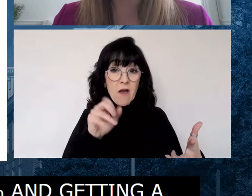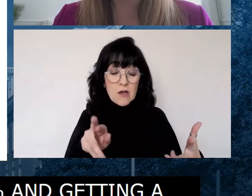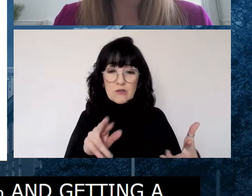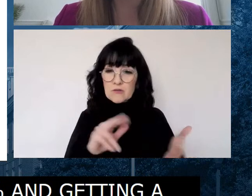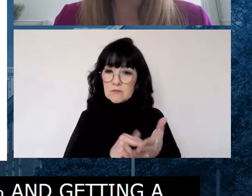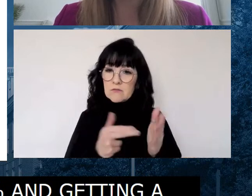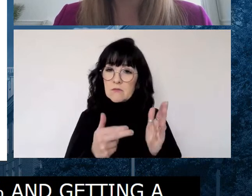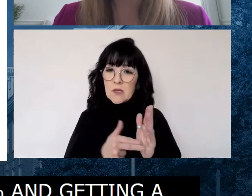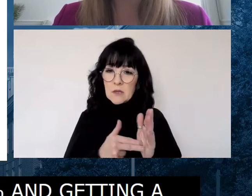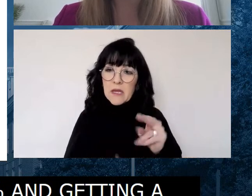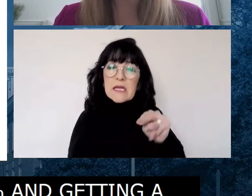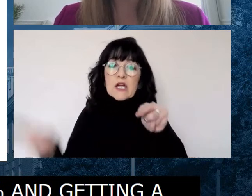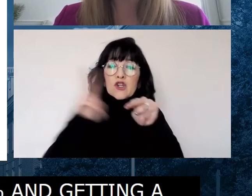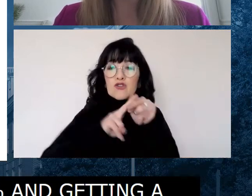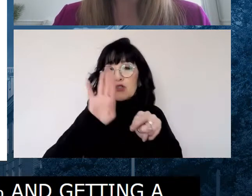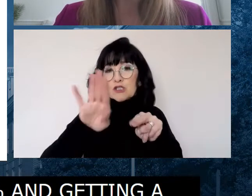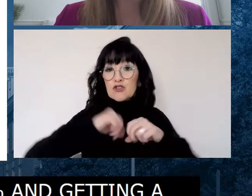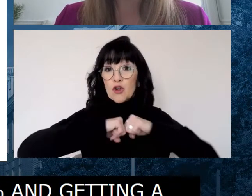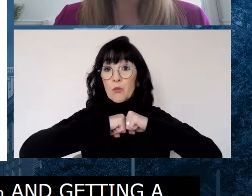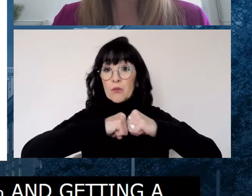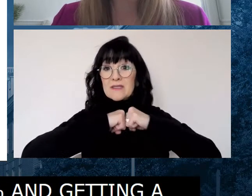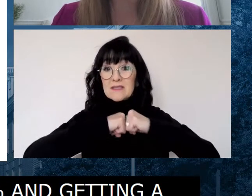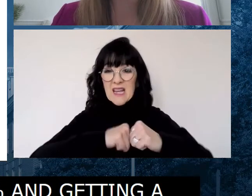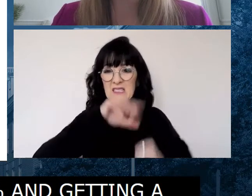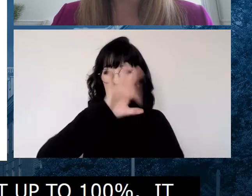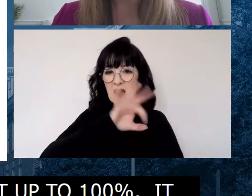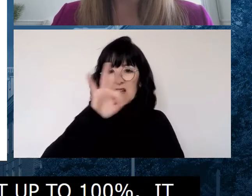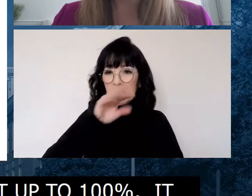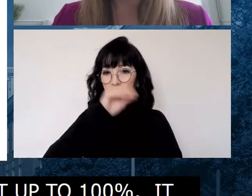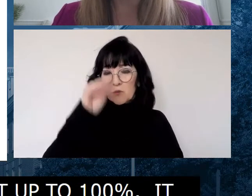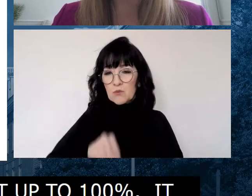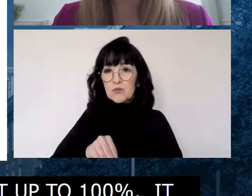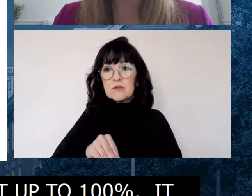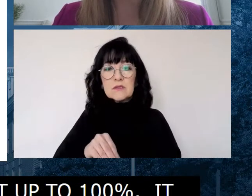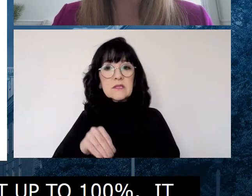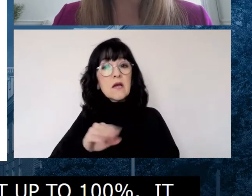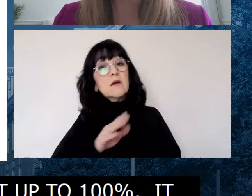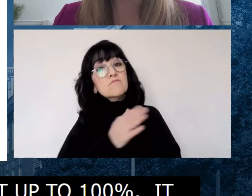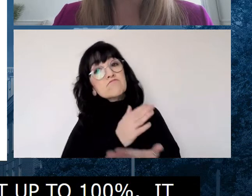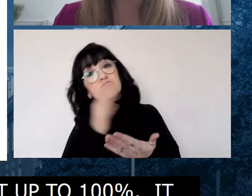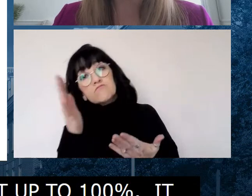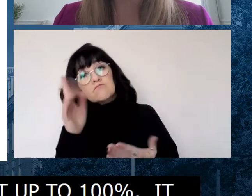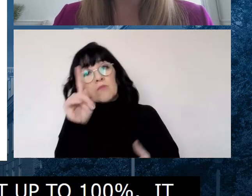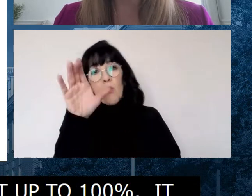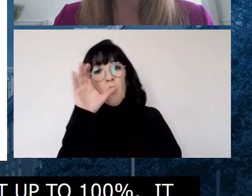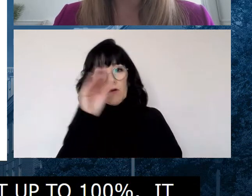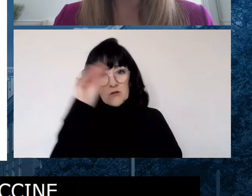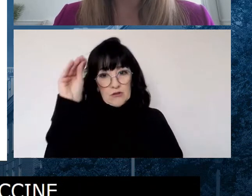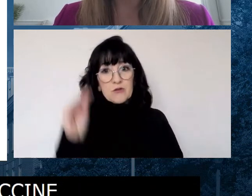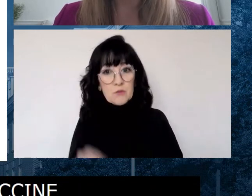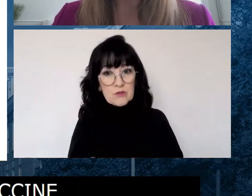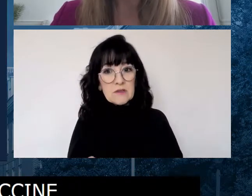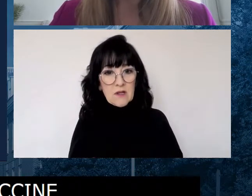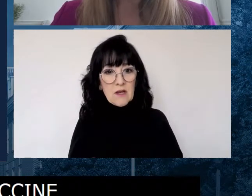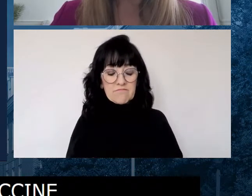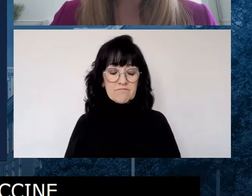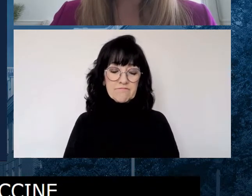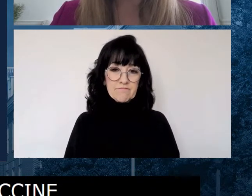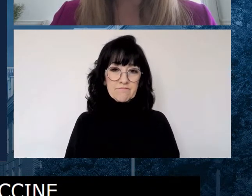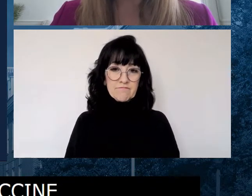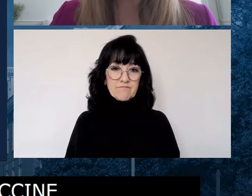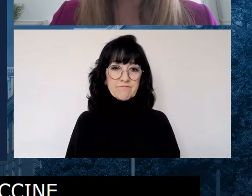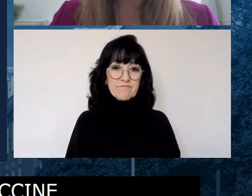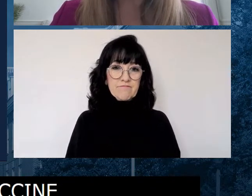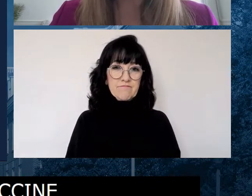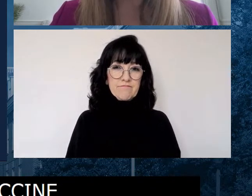vaccine effectiveness, but it also improves the immune response beyond original levels.